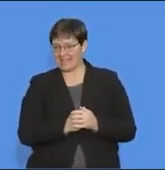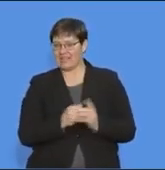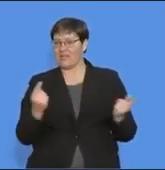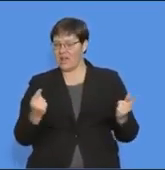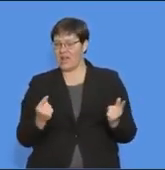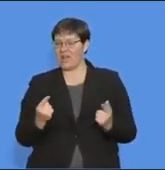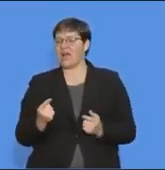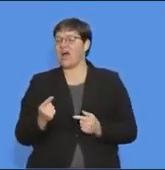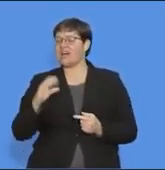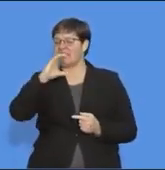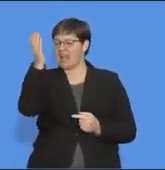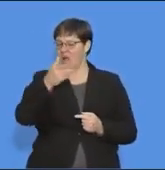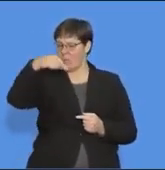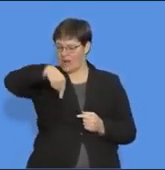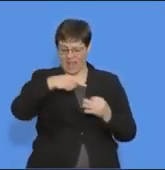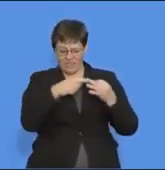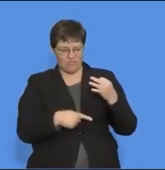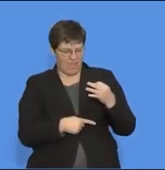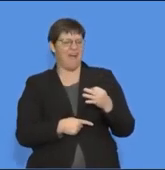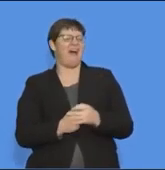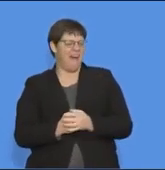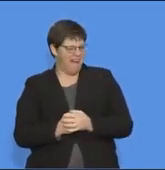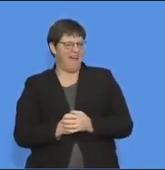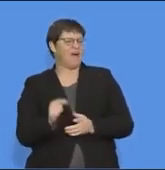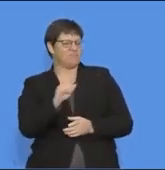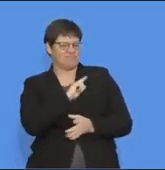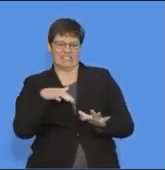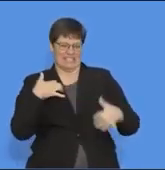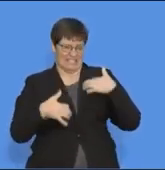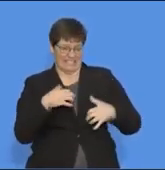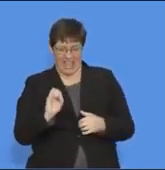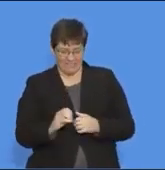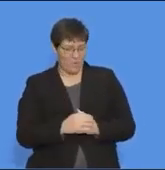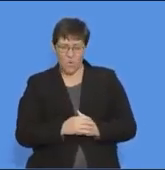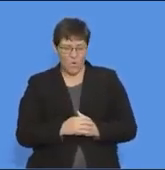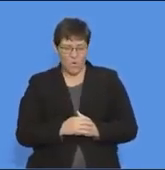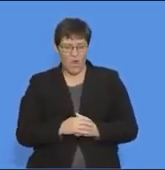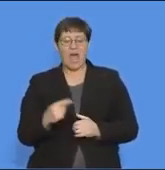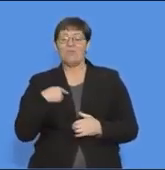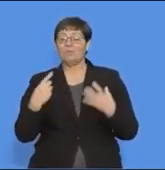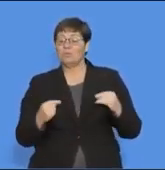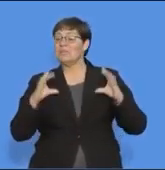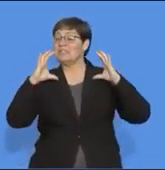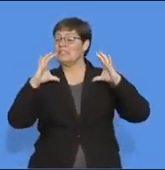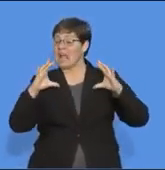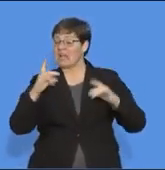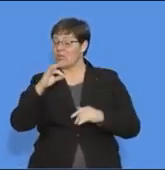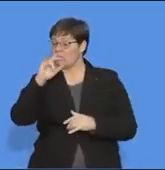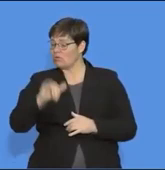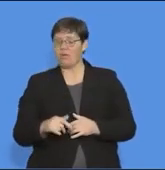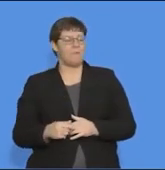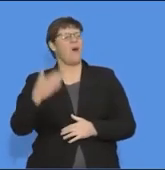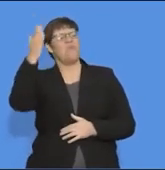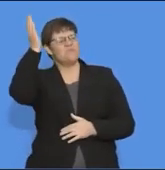think, even a cyclic quad, those three terms are the ones that really excite me, especially when I'm doing circle